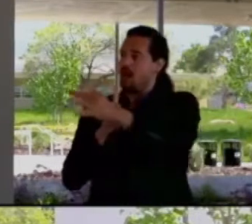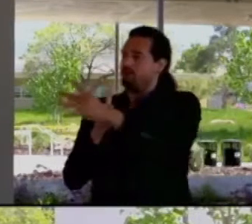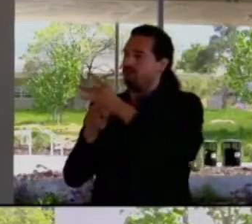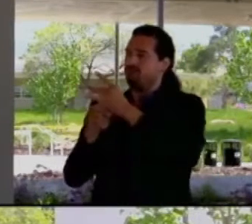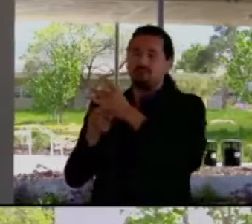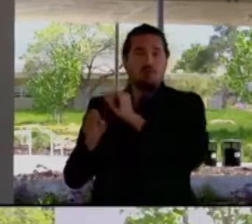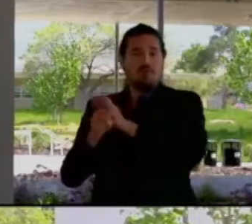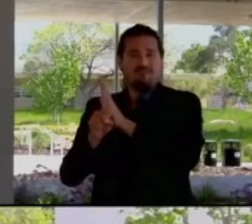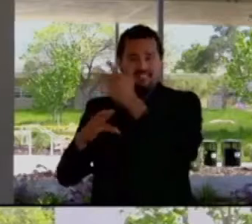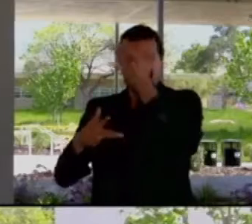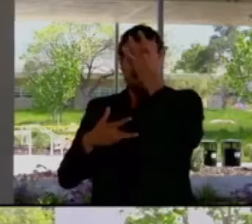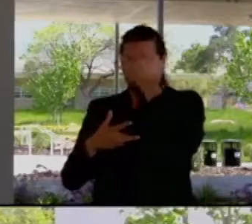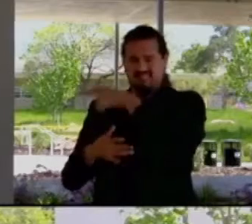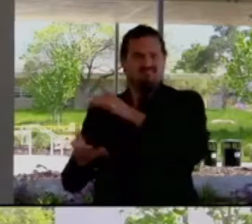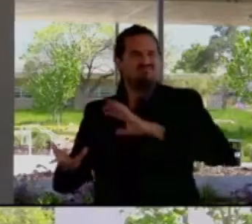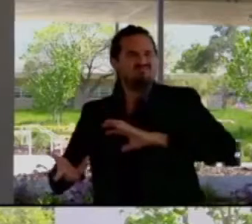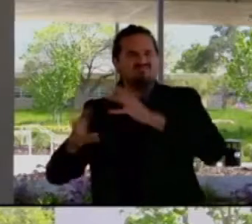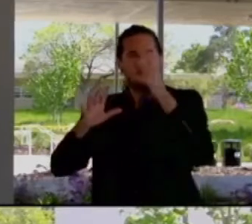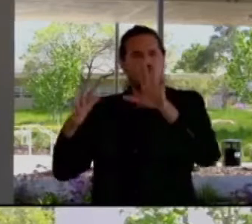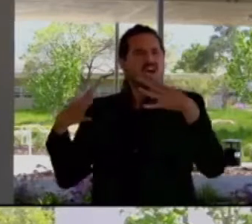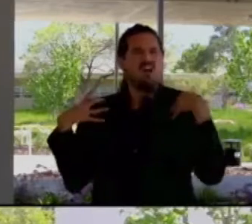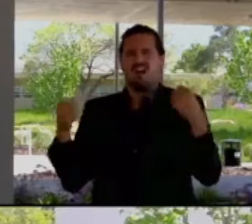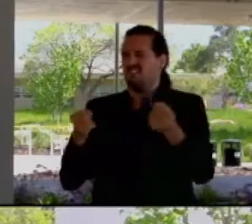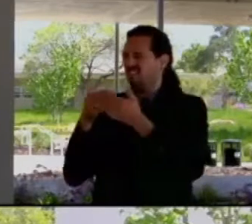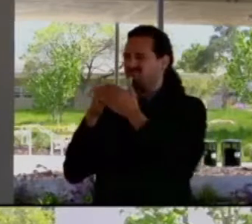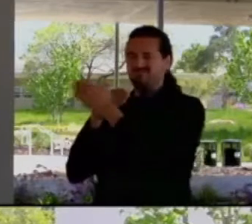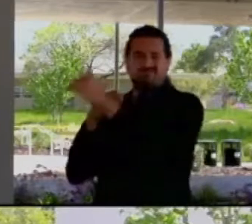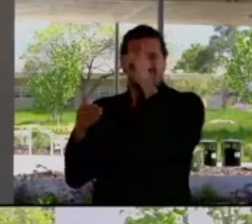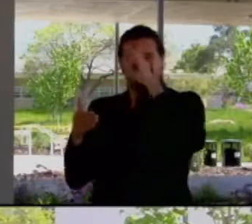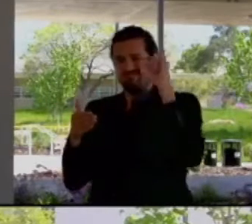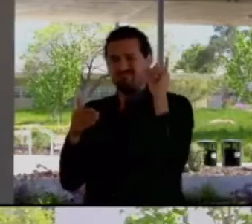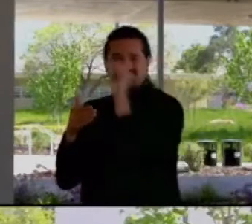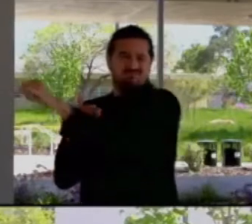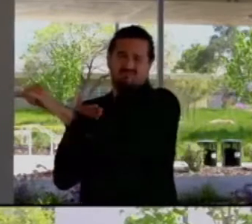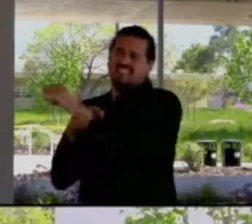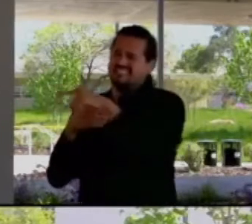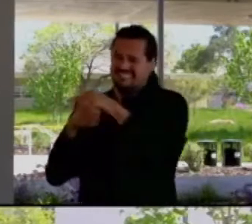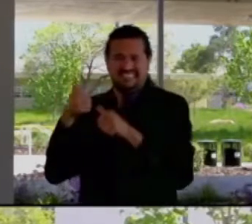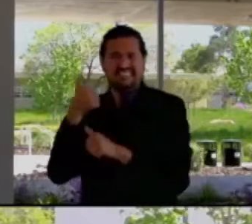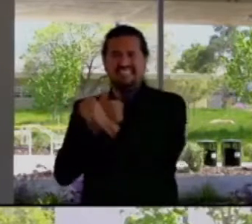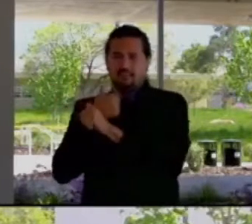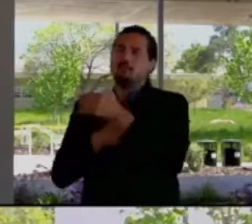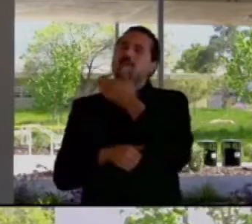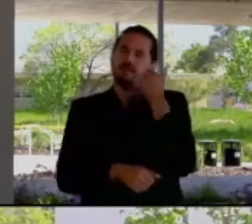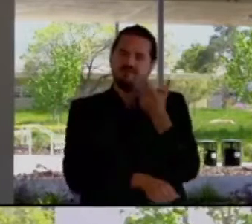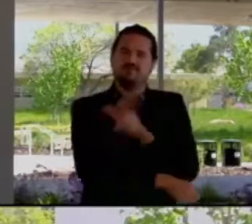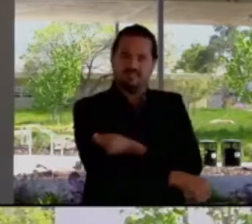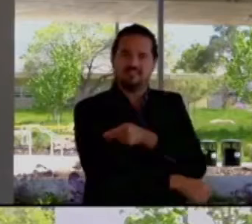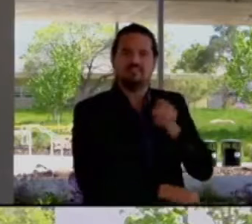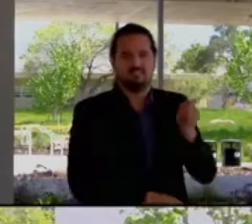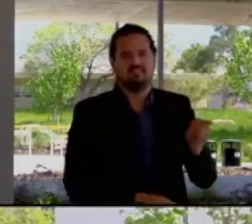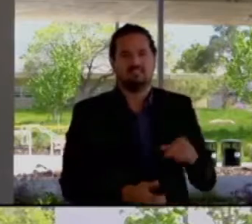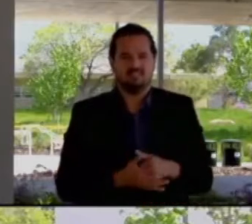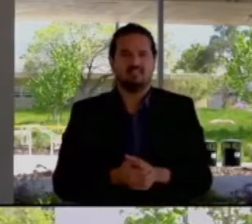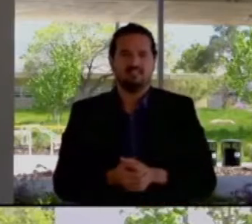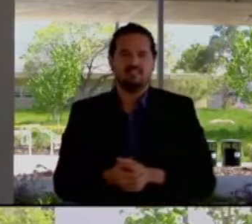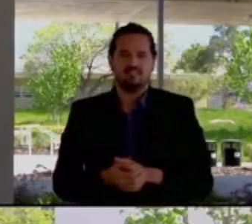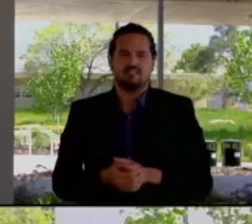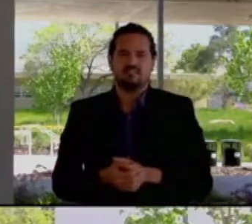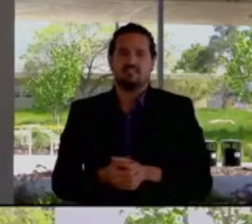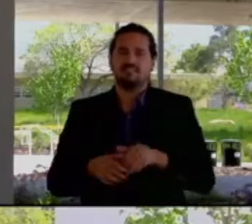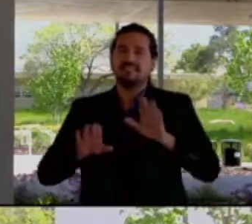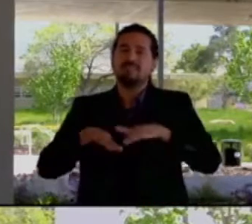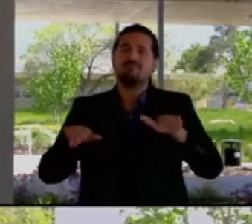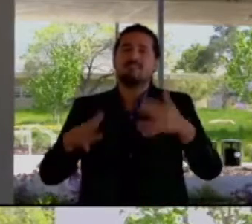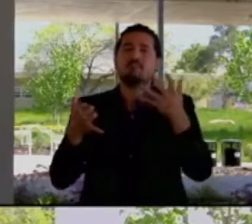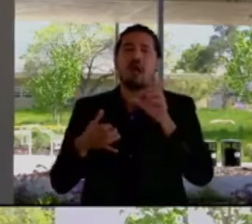The second thing I wanted to say is that there's kids are starting to go to college, and we all want to get back to school. The only way we're